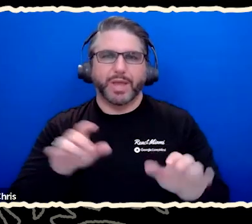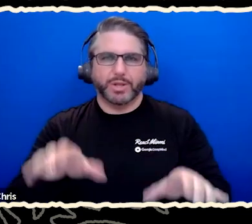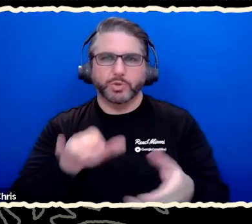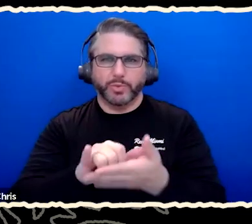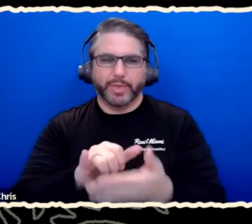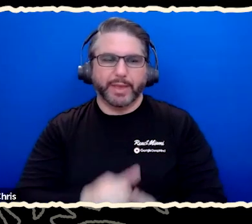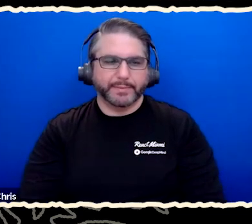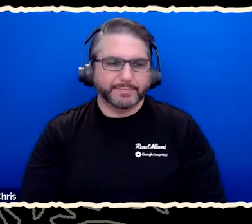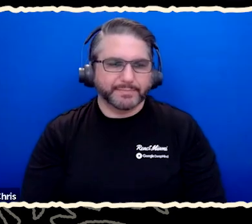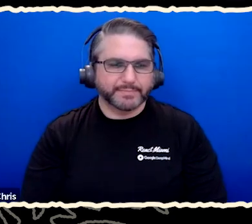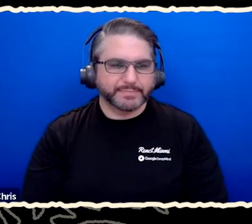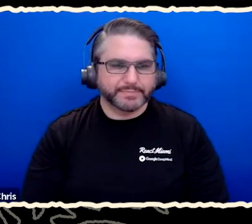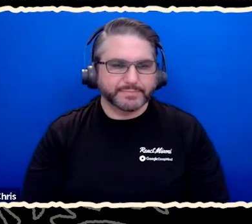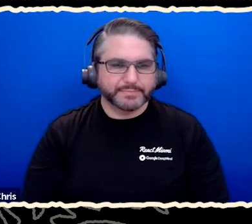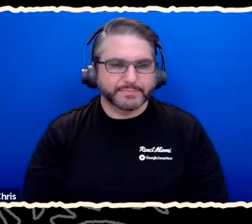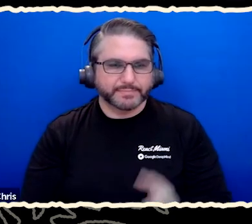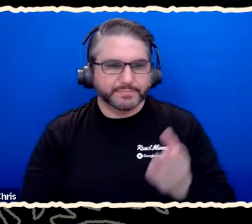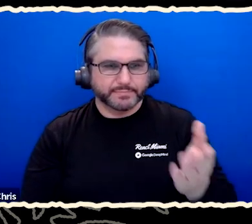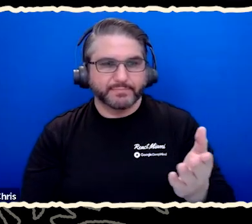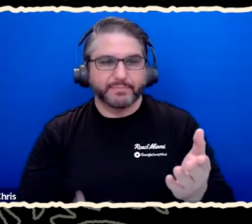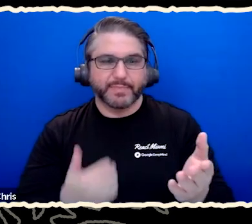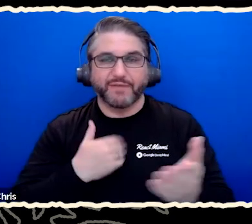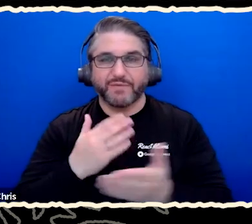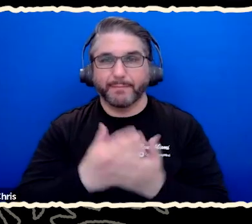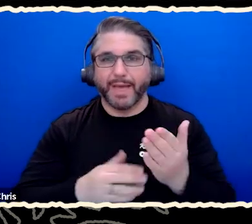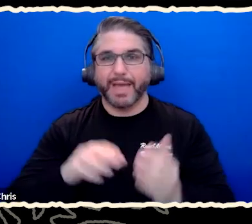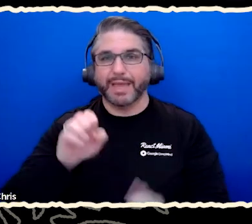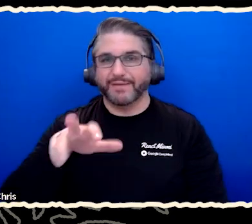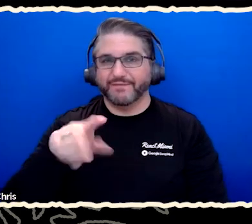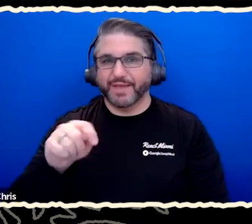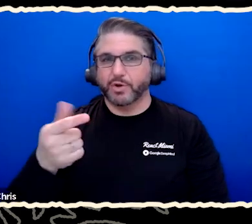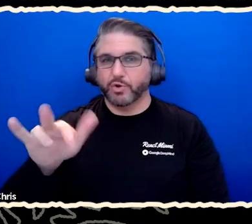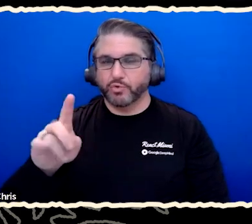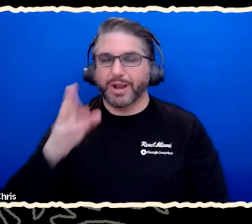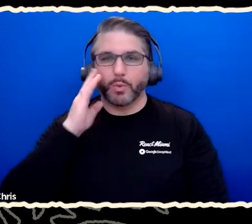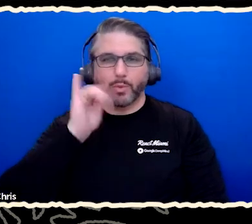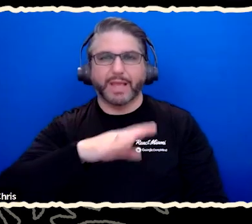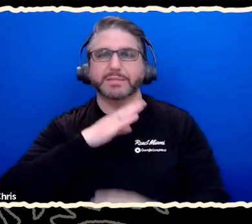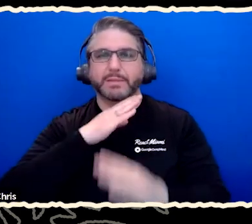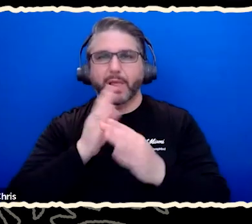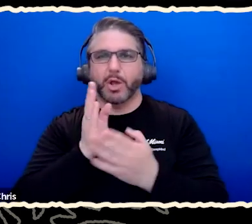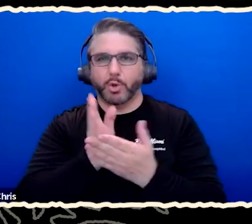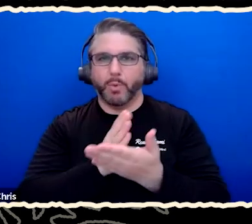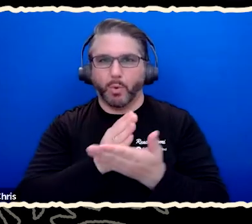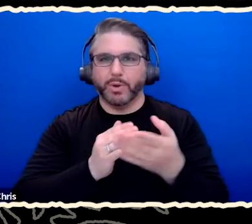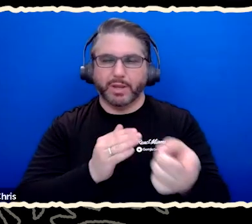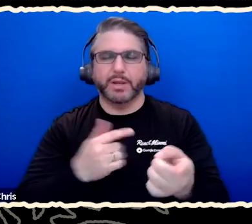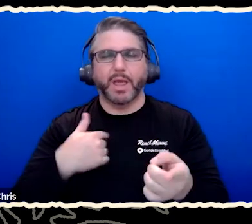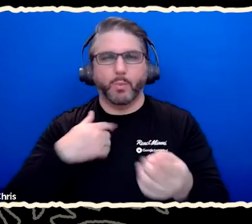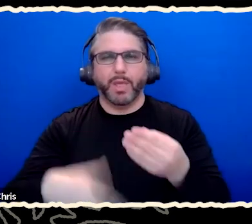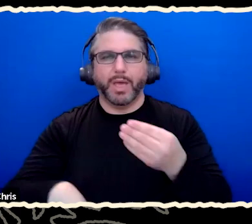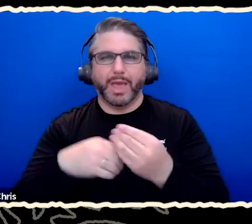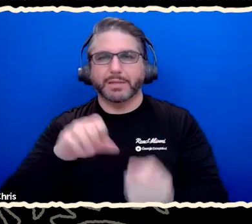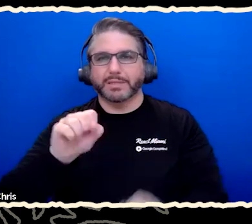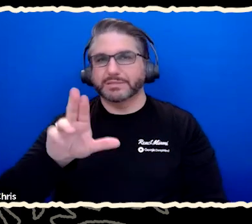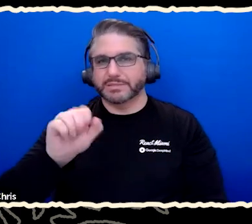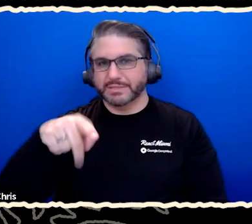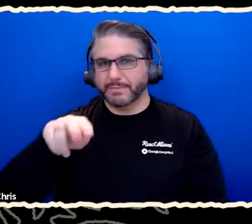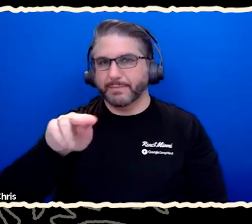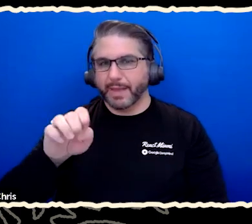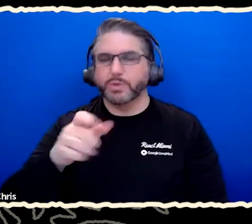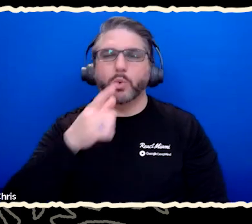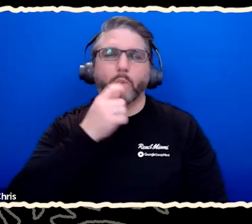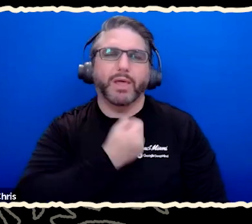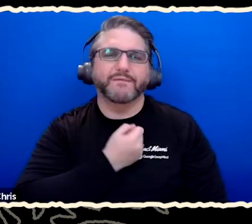I'll have my event grid, so I know that this is the blocking component. I'm going to add a Suspense. Who loves Suspense?